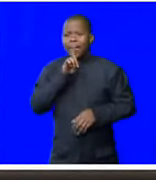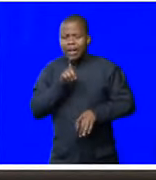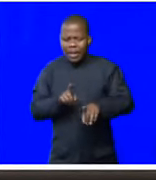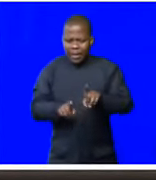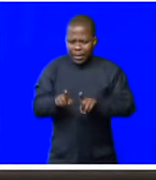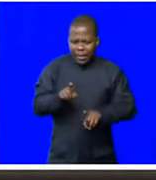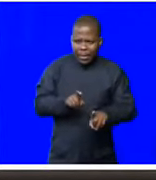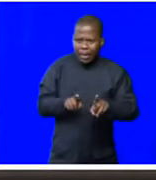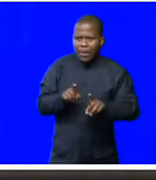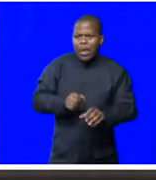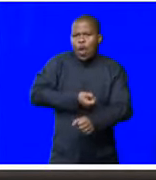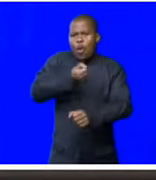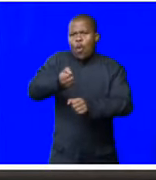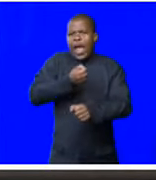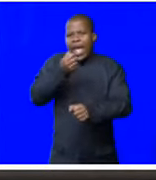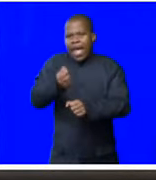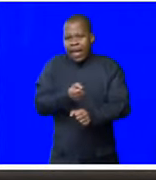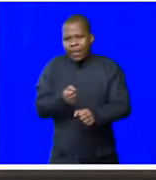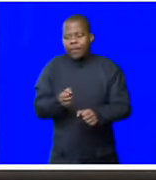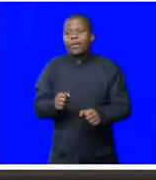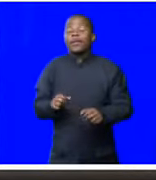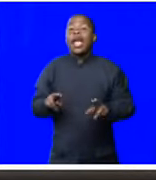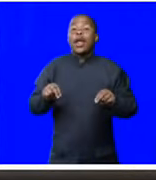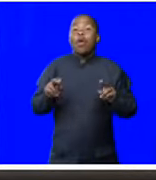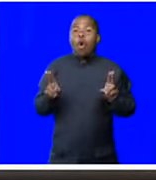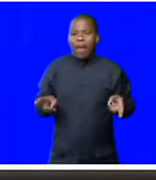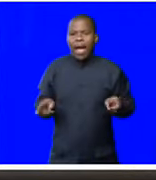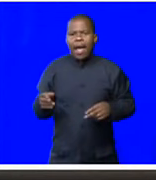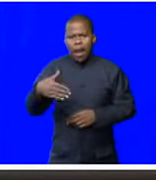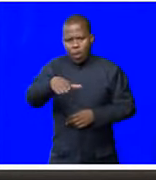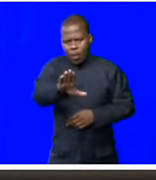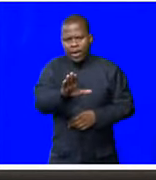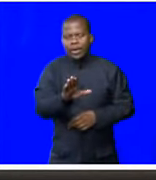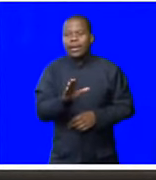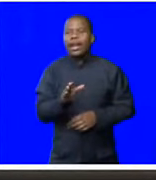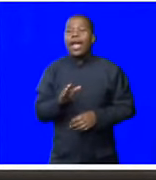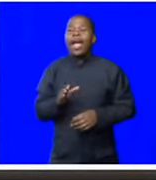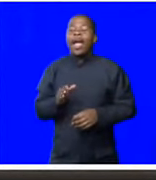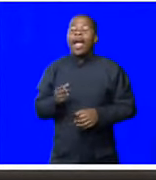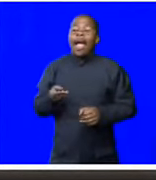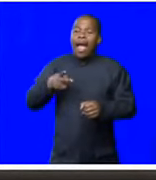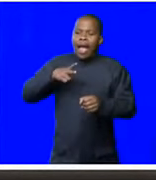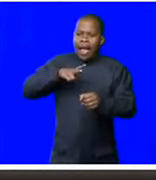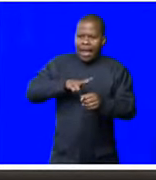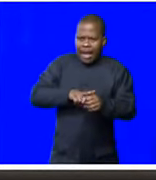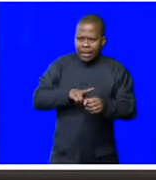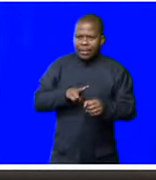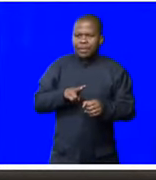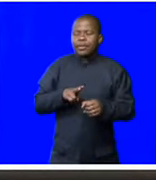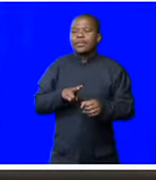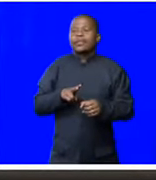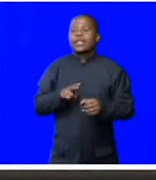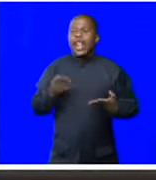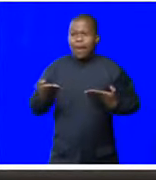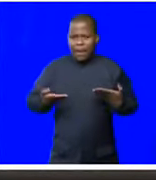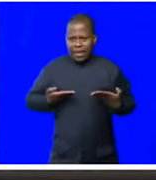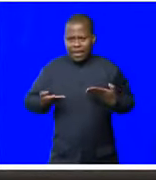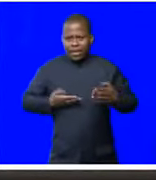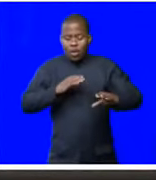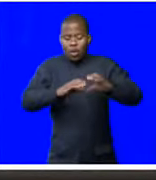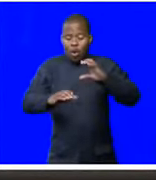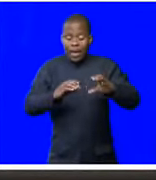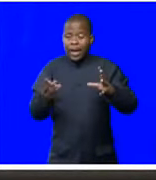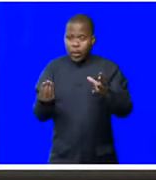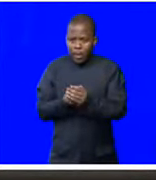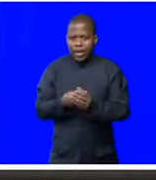then reinstitute all the programs that we would normally run on on any given day, towards ensuring that people